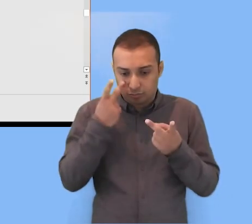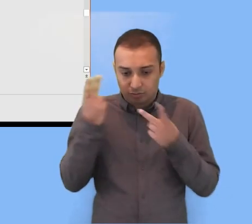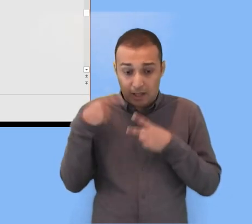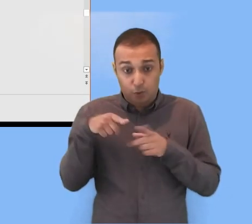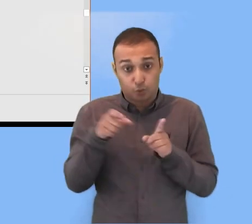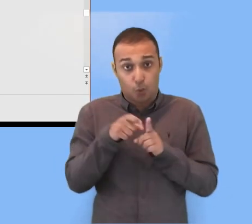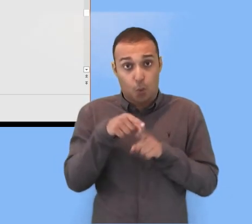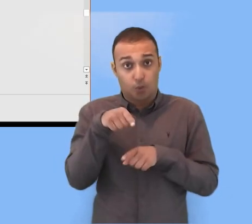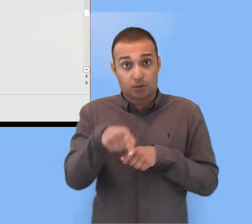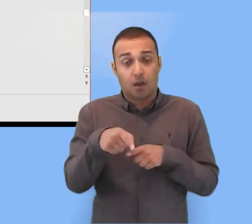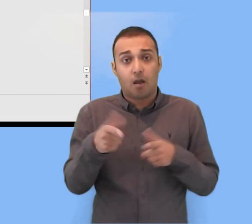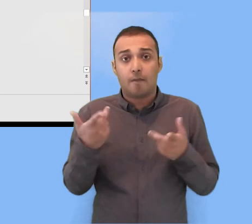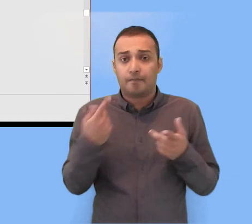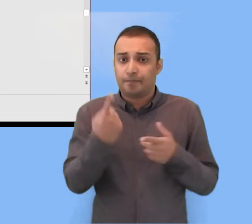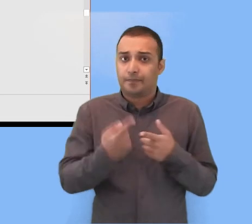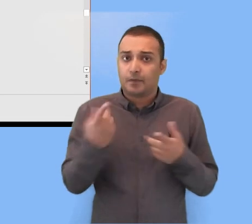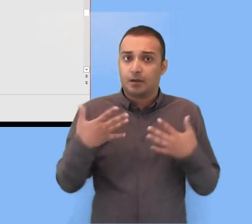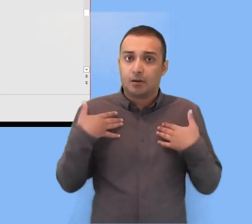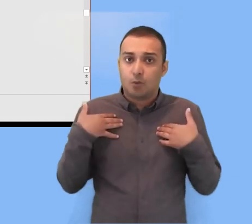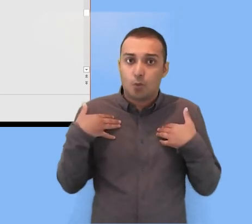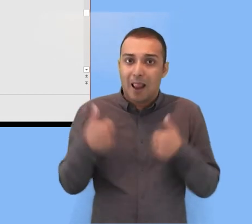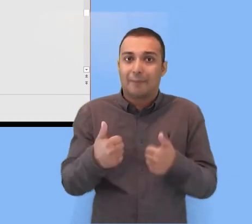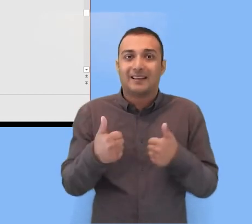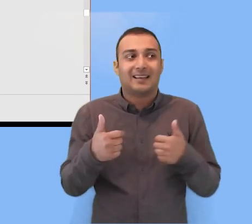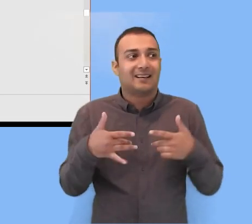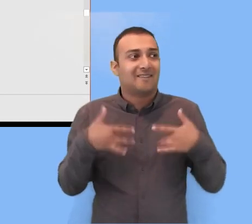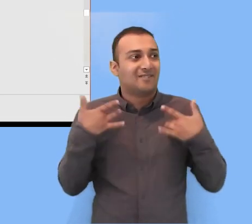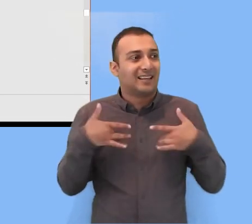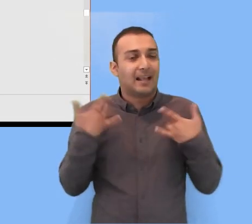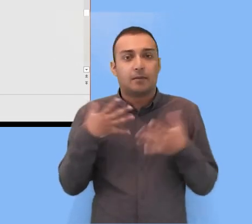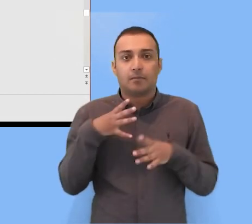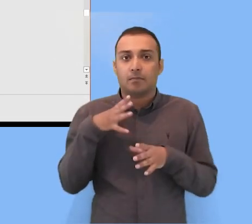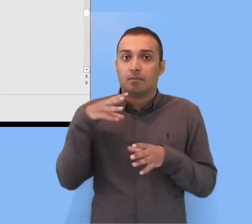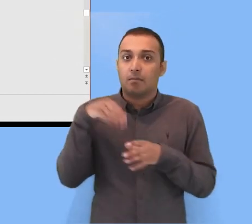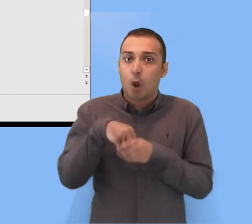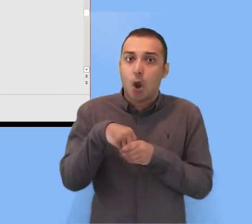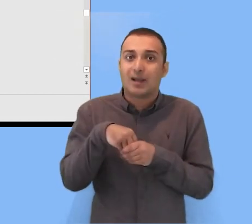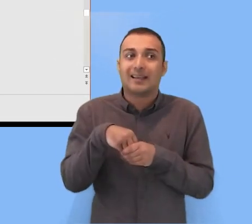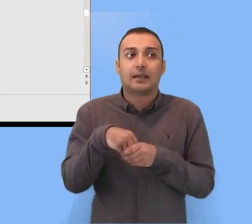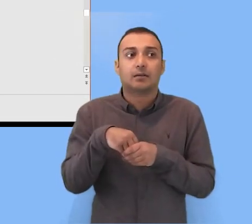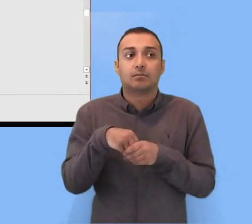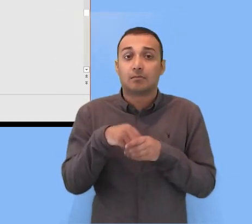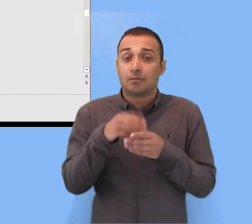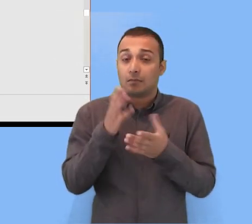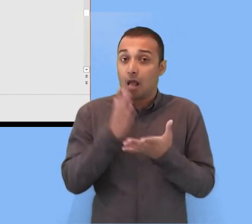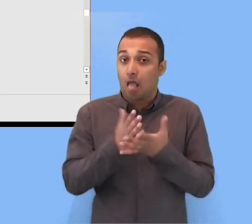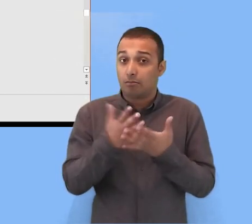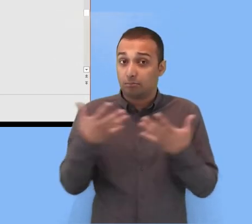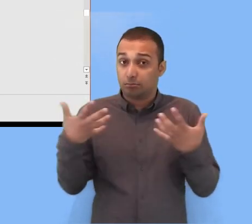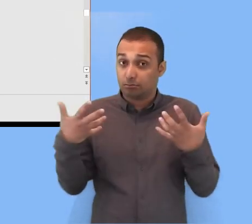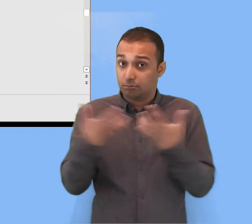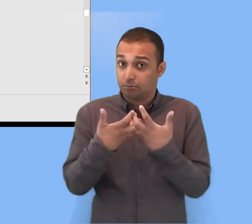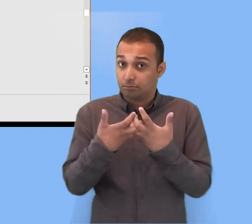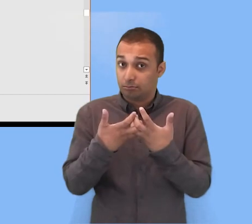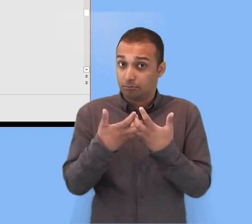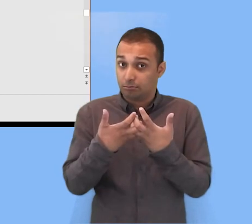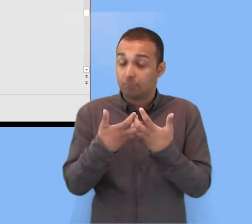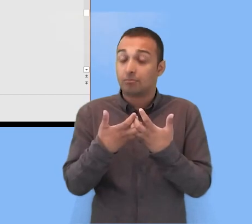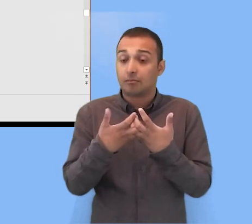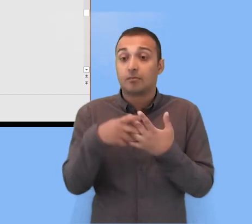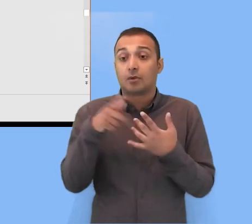well-being and belonging and learning are gelling. Okay, so the next quote is